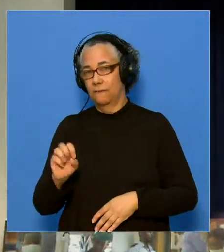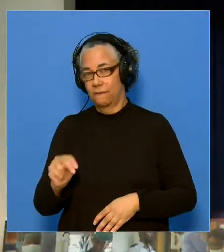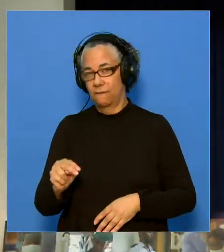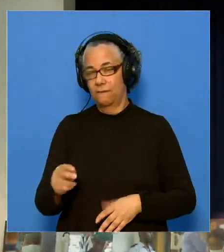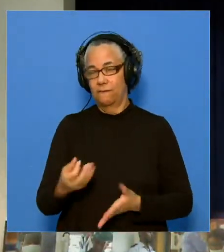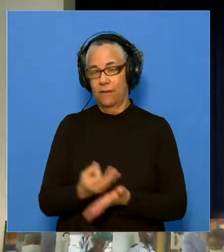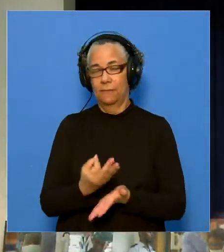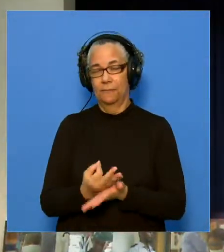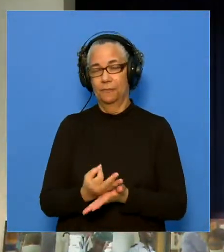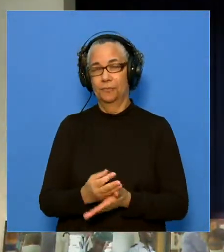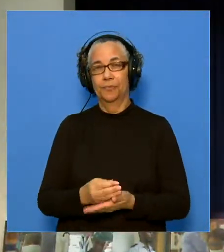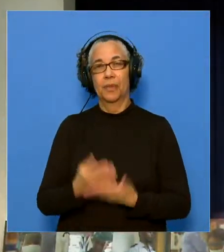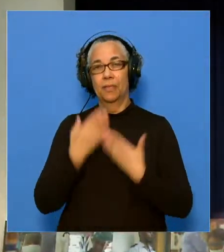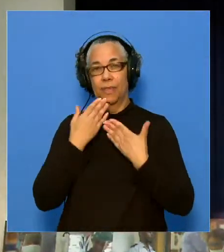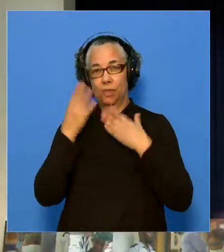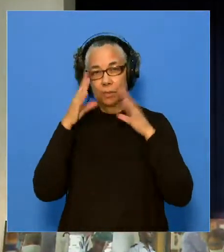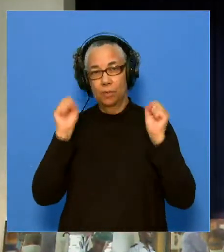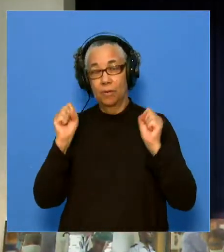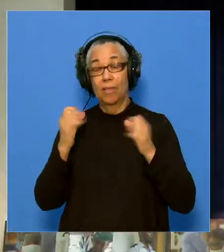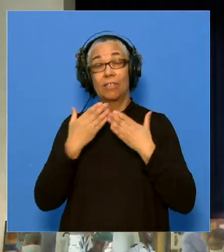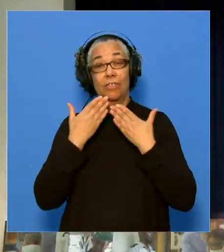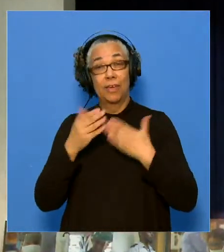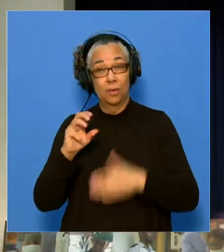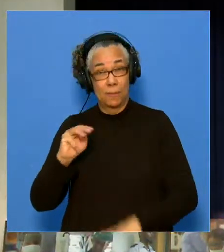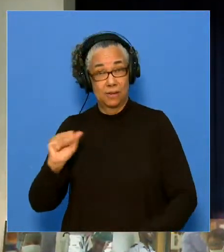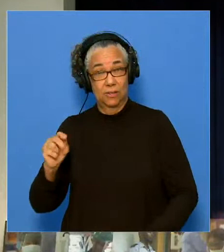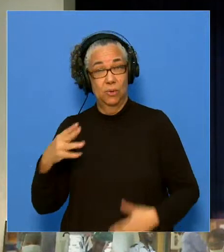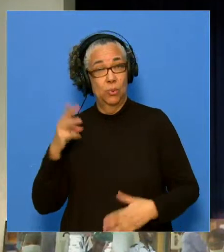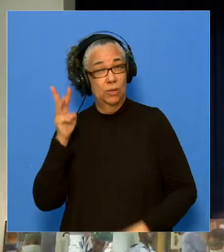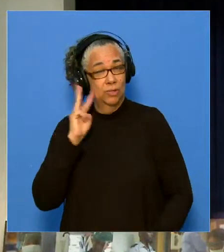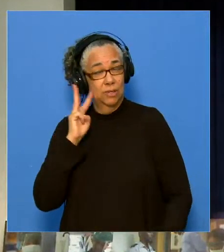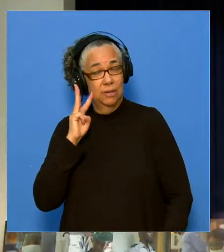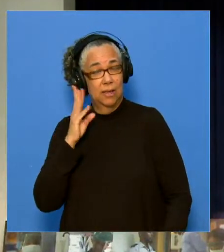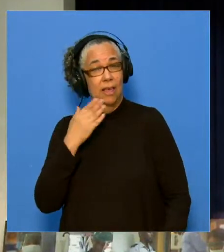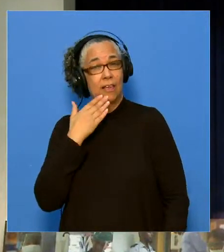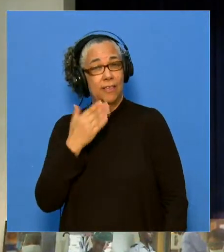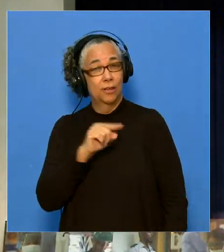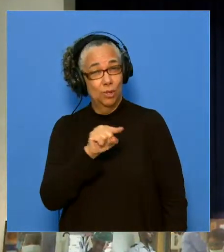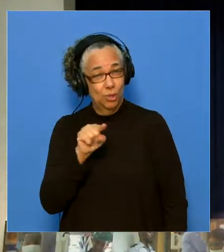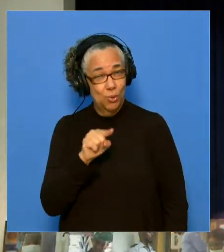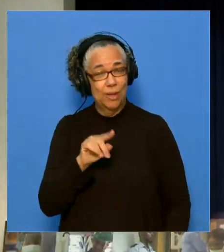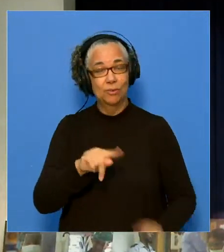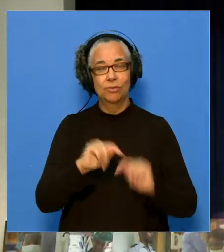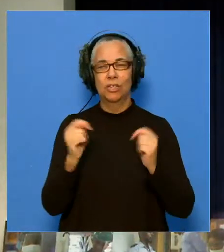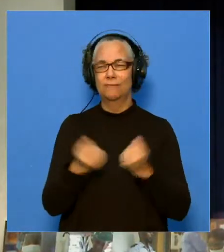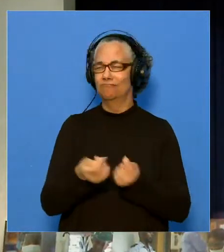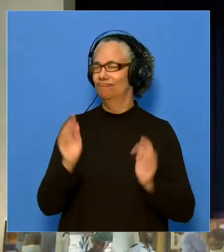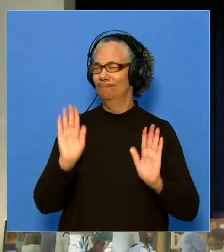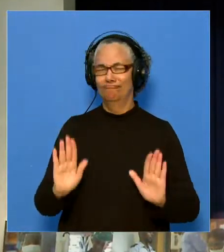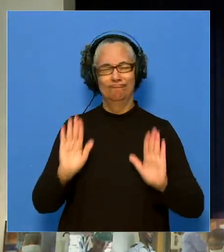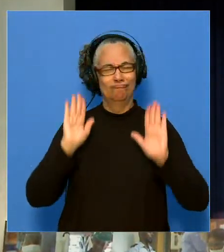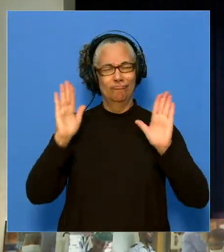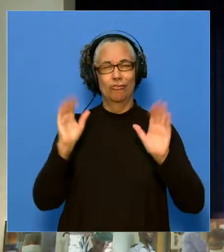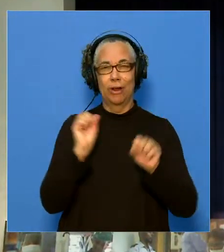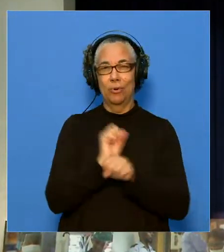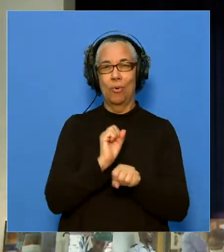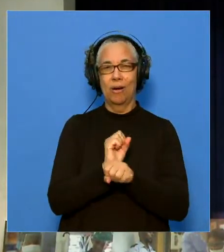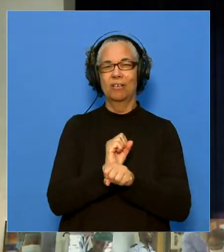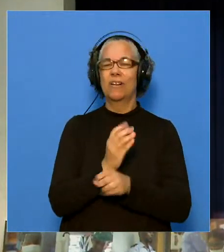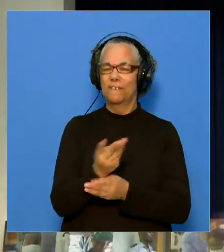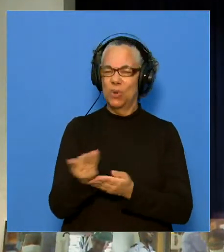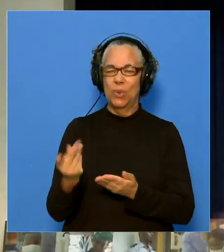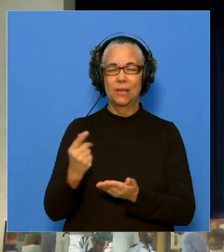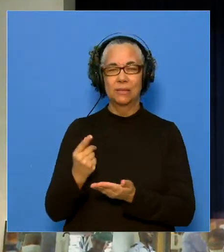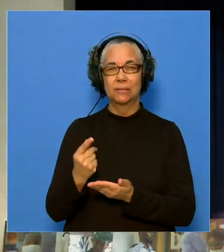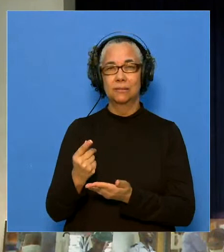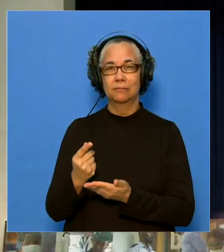Thank you, Minister Wilson, and I want to thank you and your team for the exceptional work that you've been doing over the past few weeks